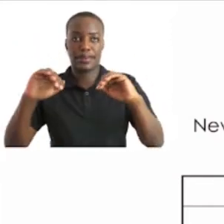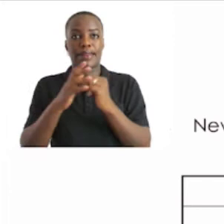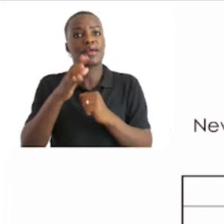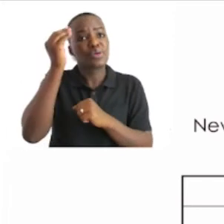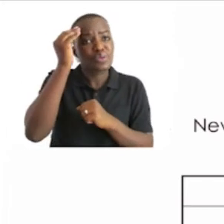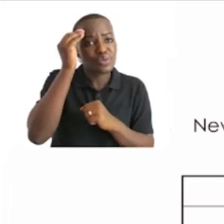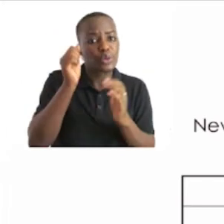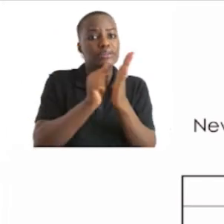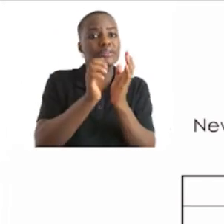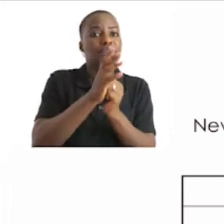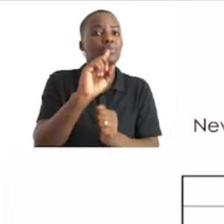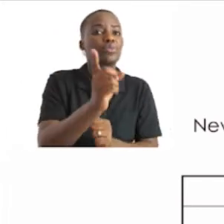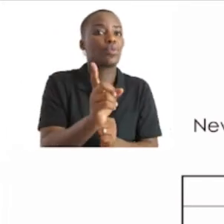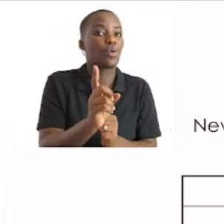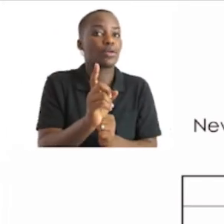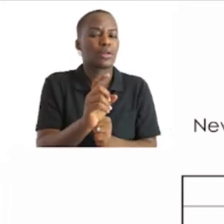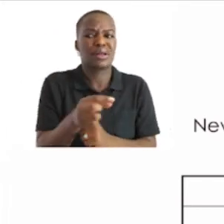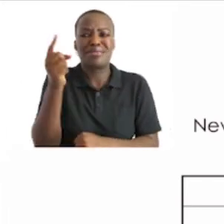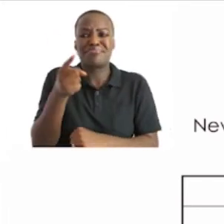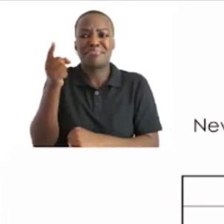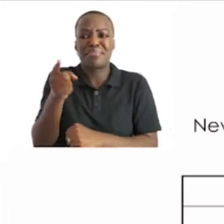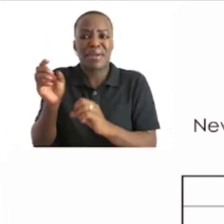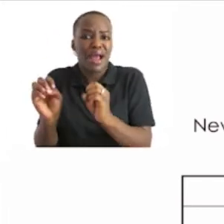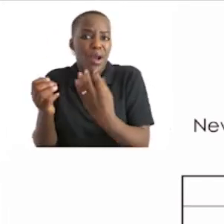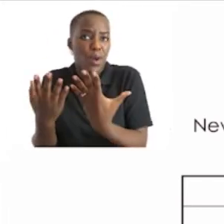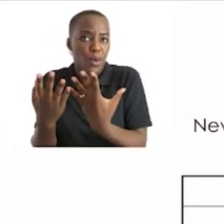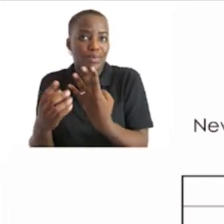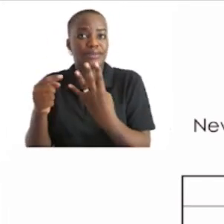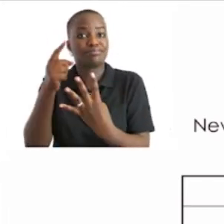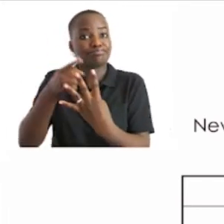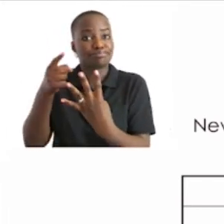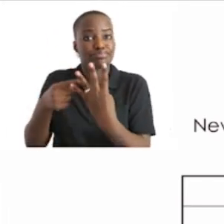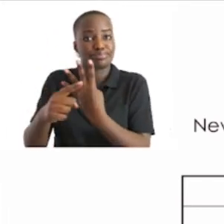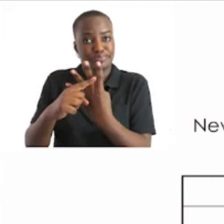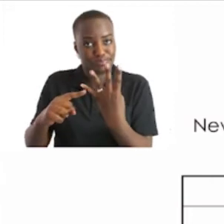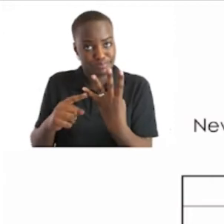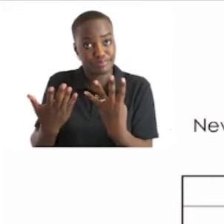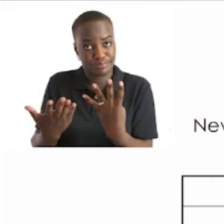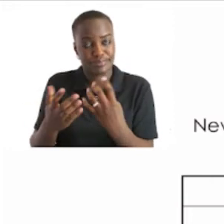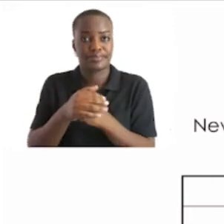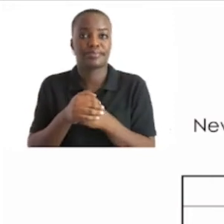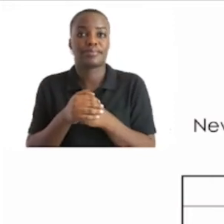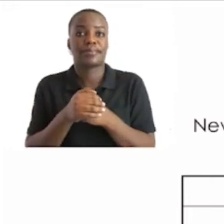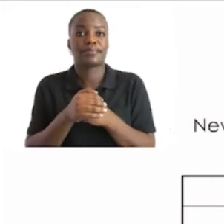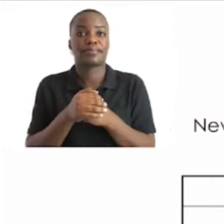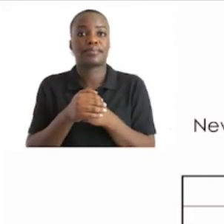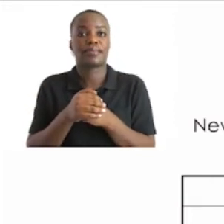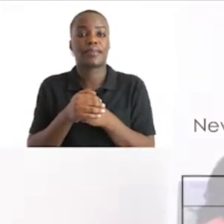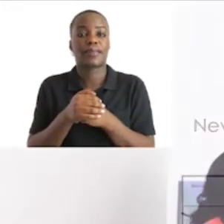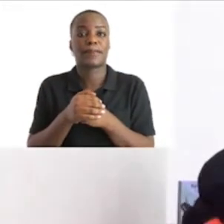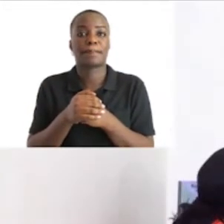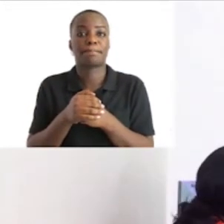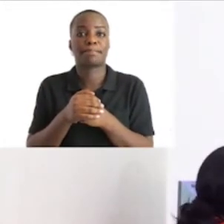what the subjects are, but we're not sure what count is. So let me help you explain all those sticks that you are seeing. Let's take a look at the